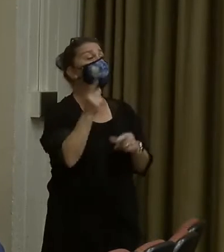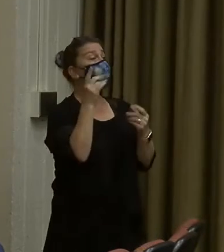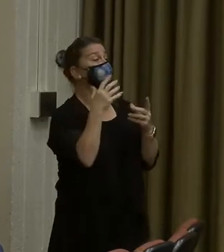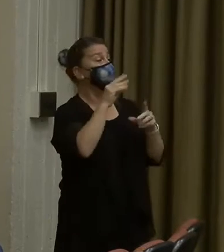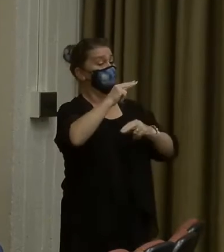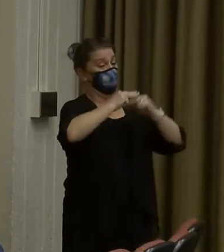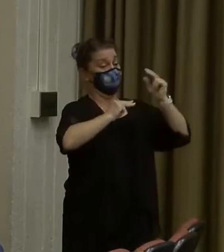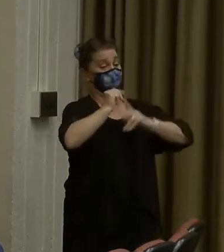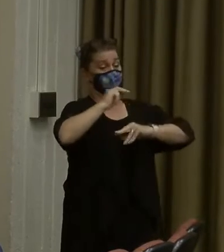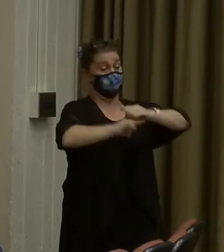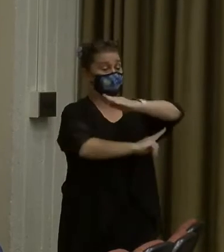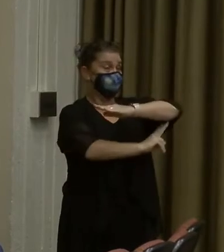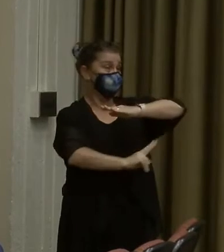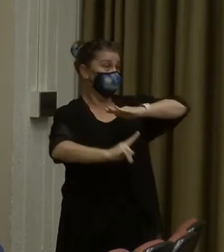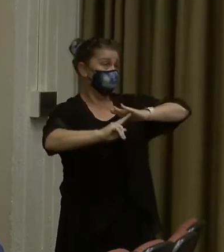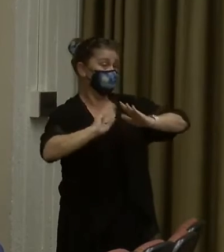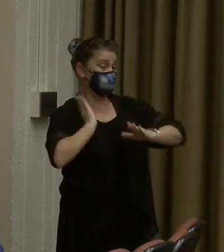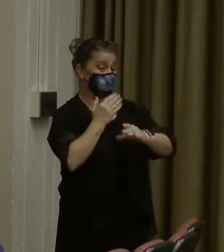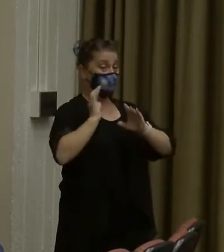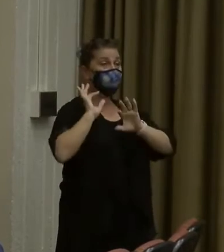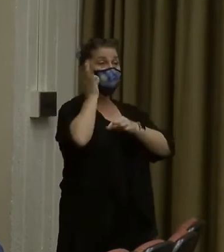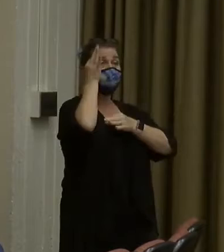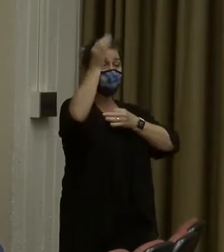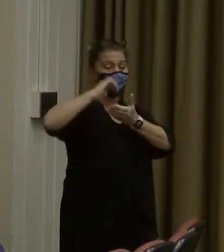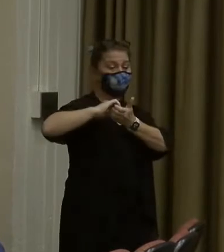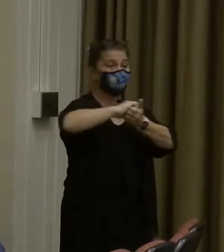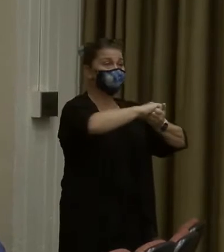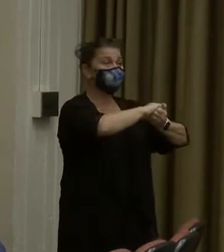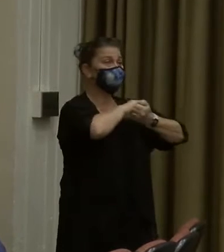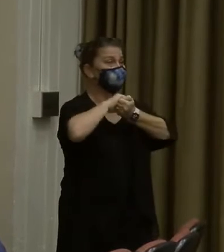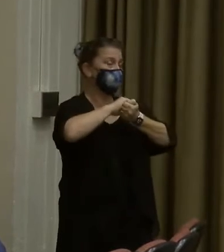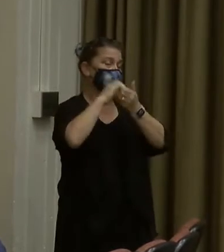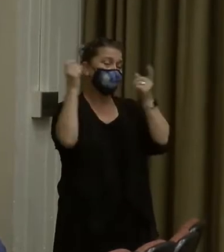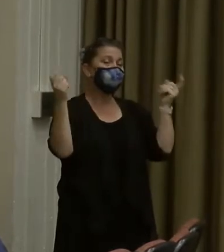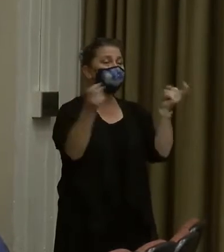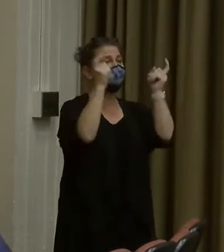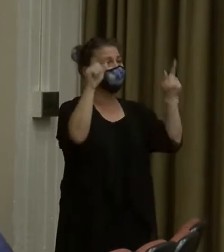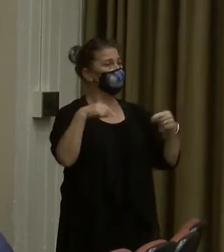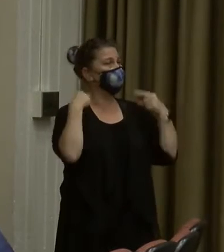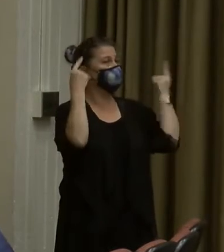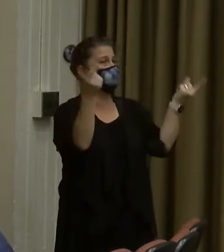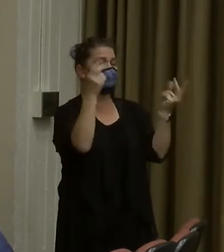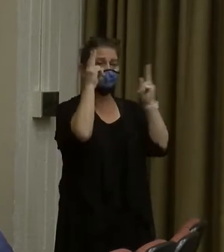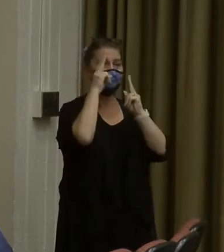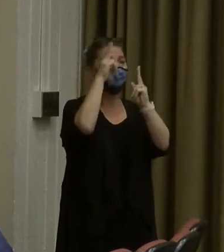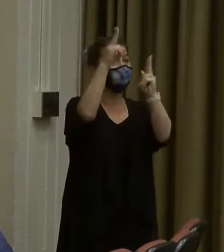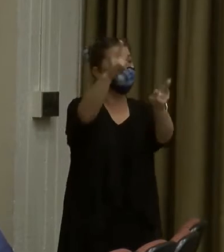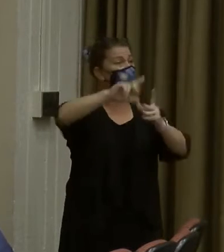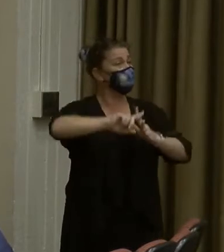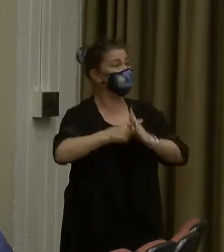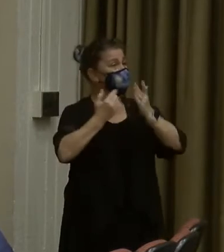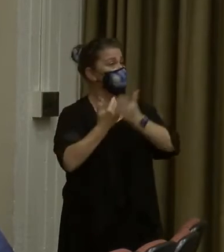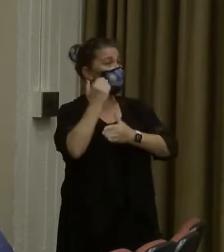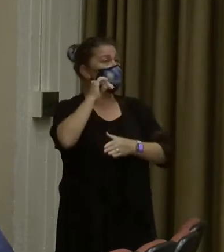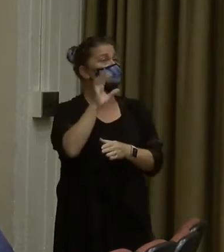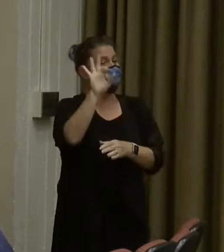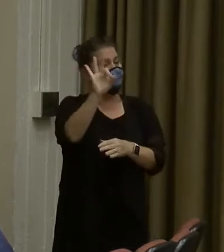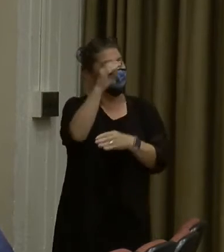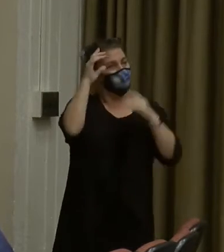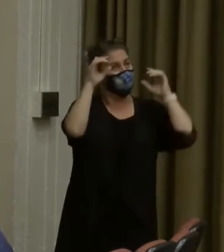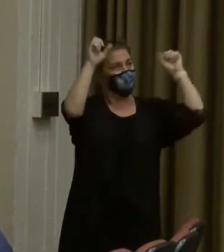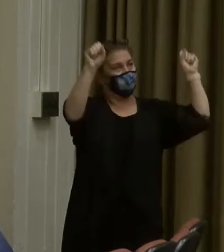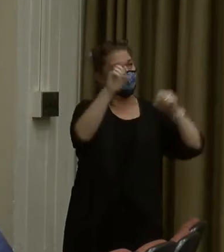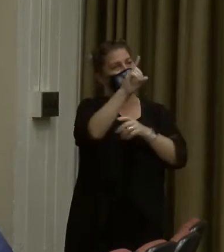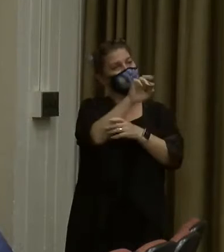The Building Bridges, Our Future Together Symposium has been a celebration in honor of the inauguration of Hofstra's 9th president,